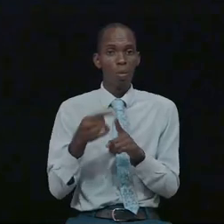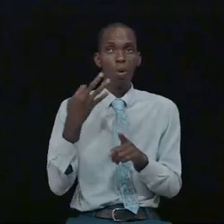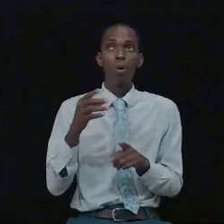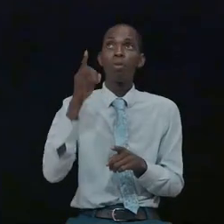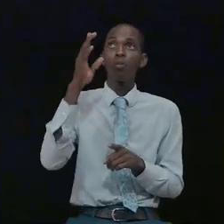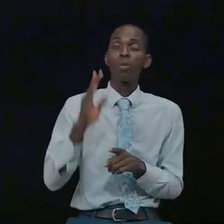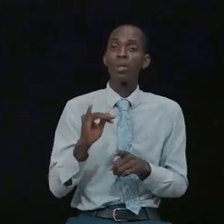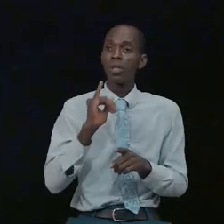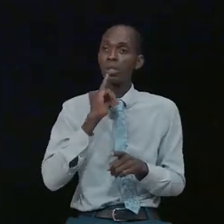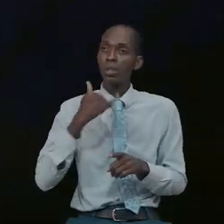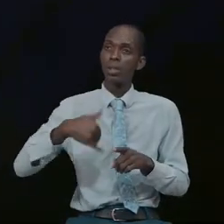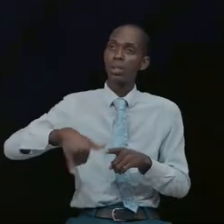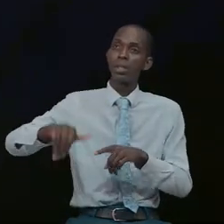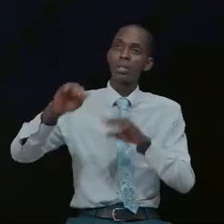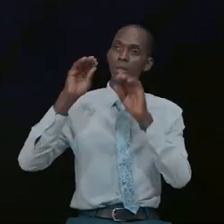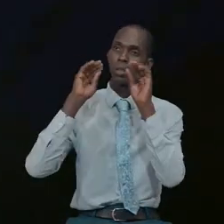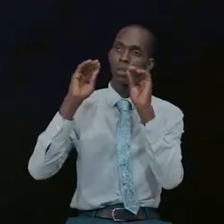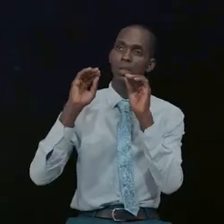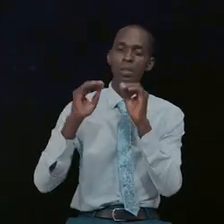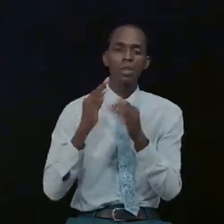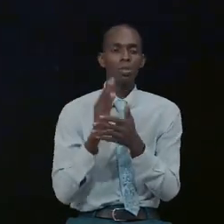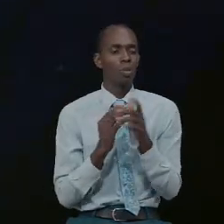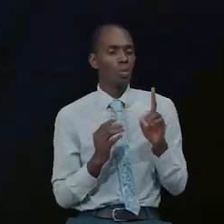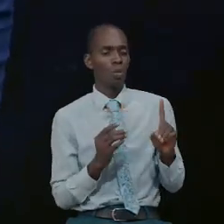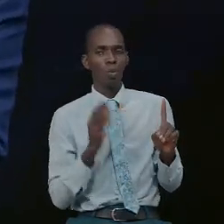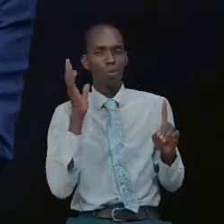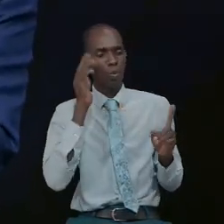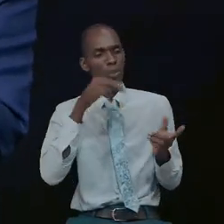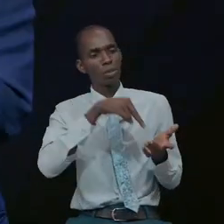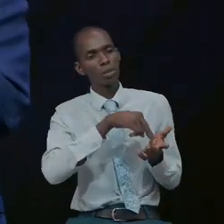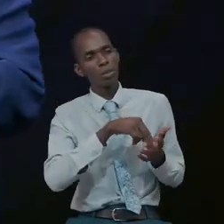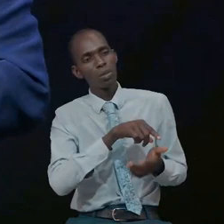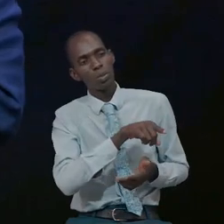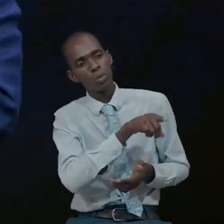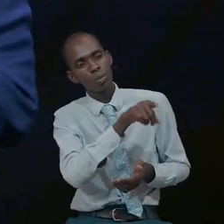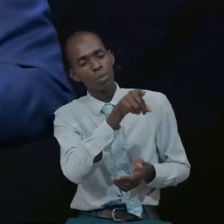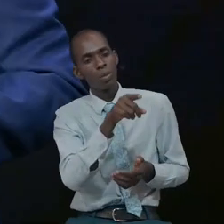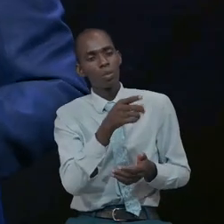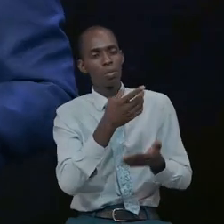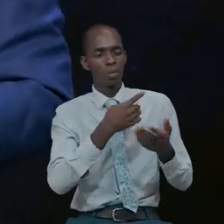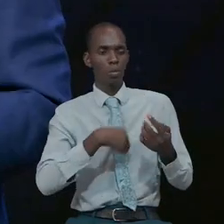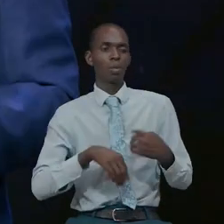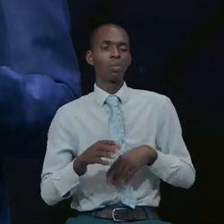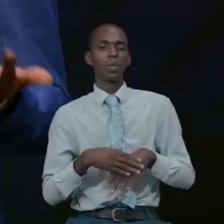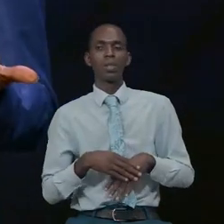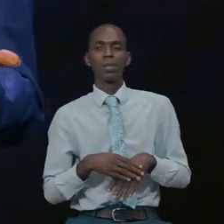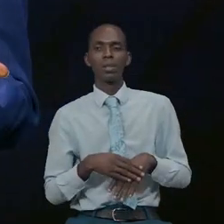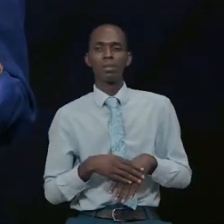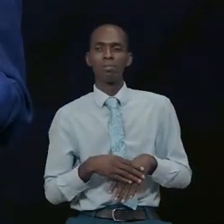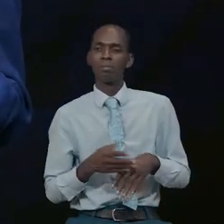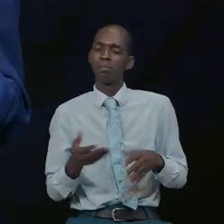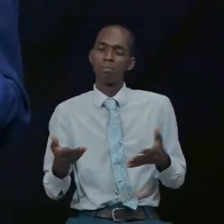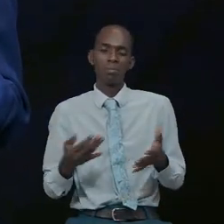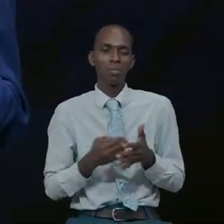and we're teaching the Word of God, somebody will get up, go, and then come in. It's